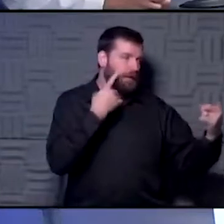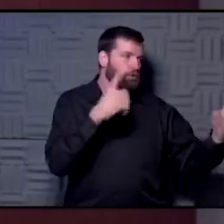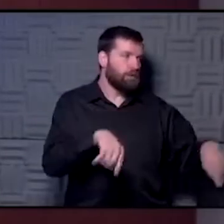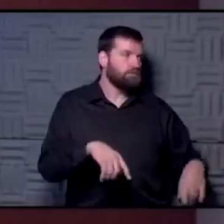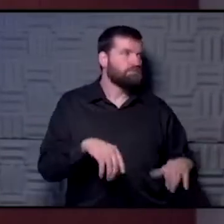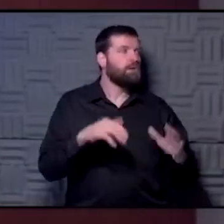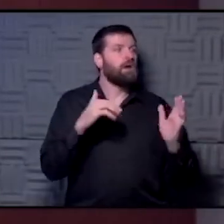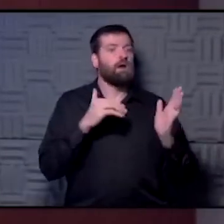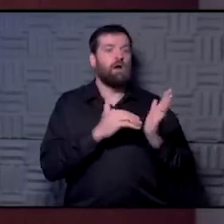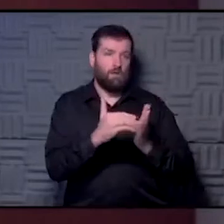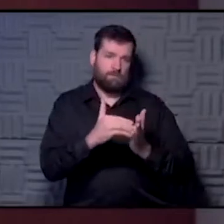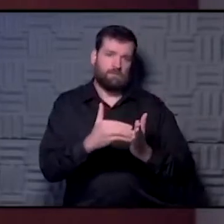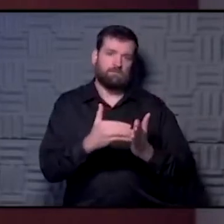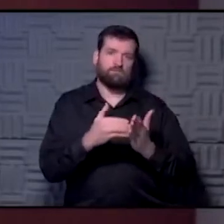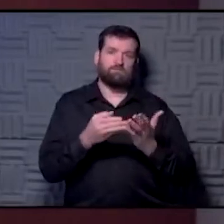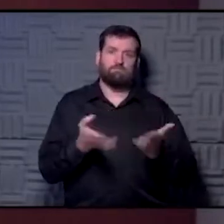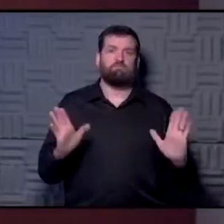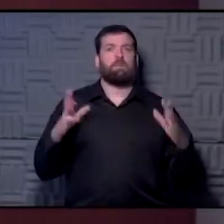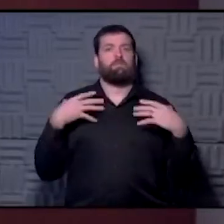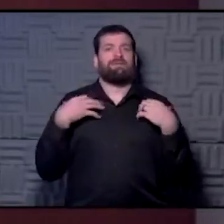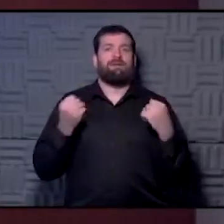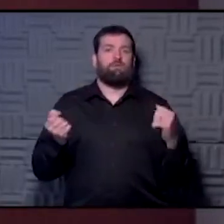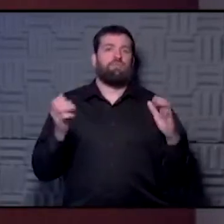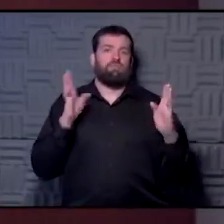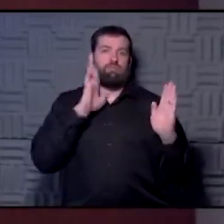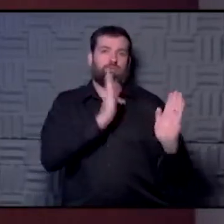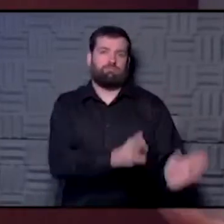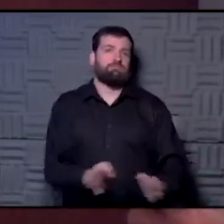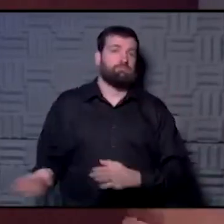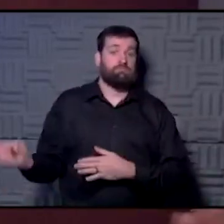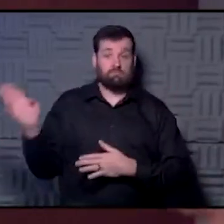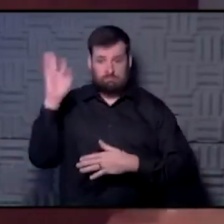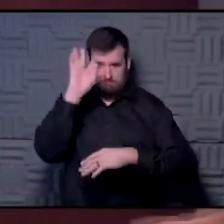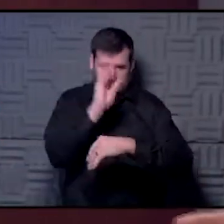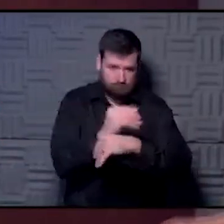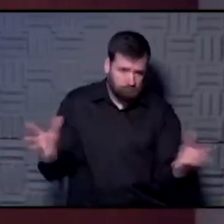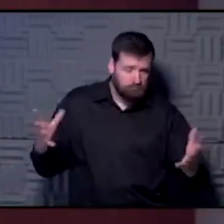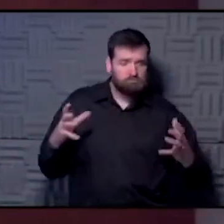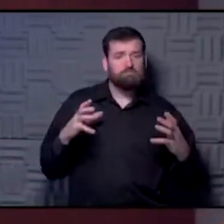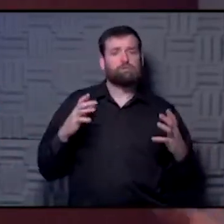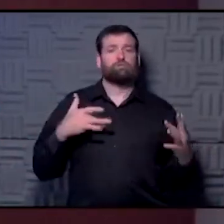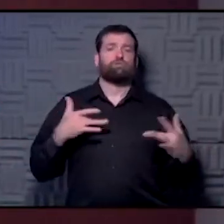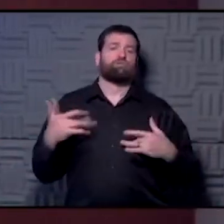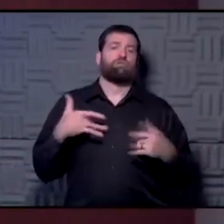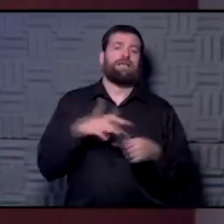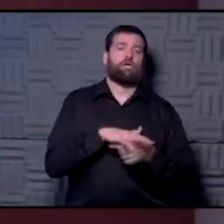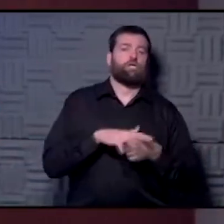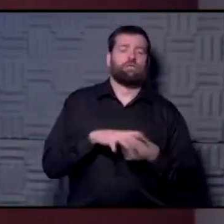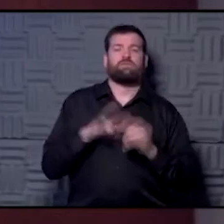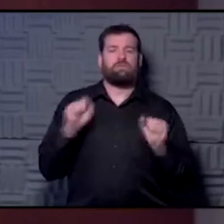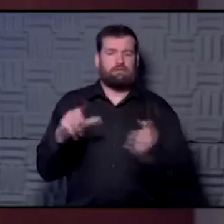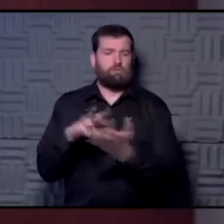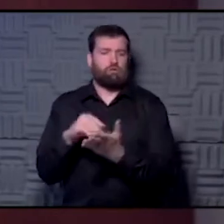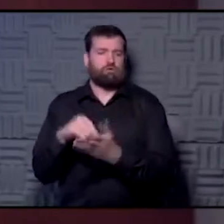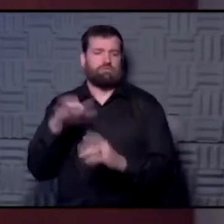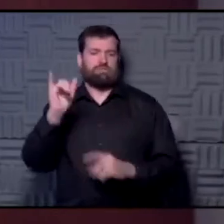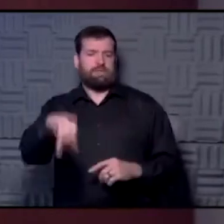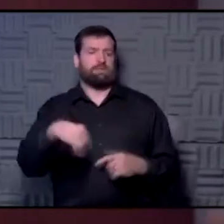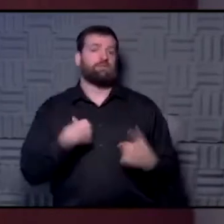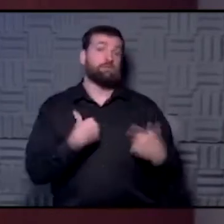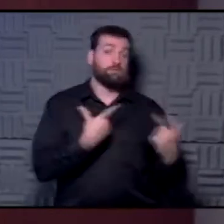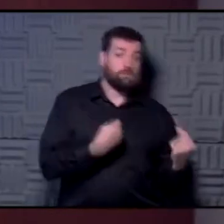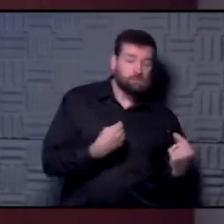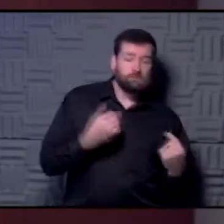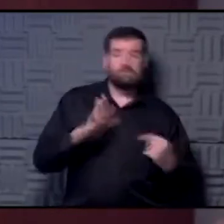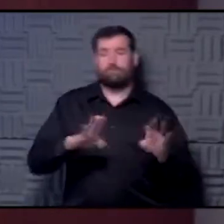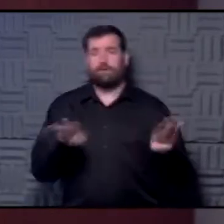common public health strategy to let people know where are the concerns, what can we learn from those locations, what are they doing, what are